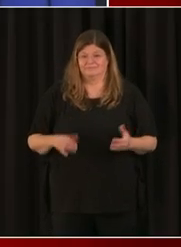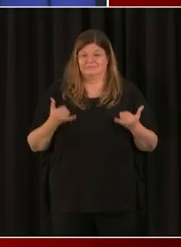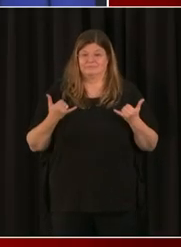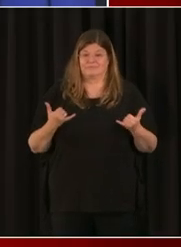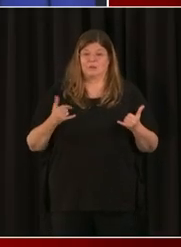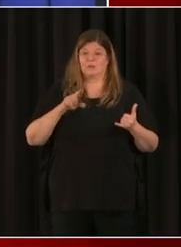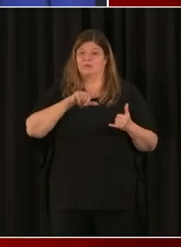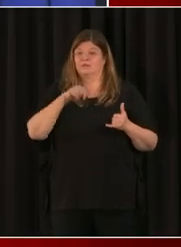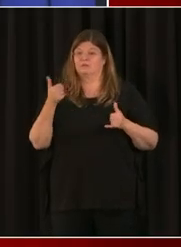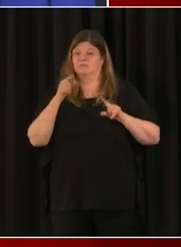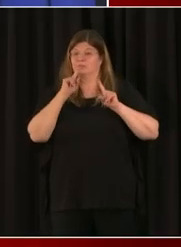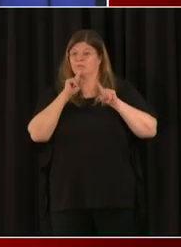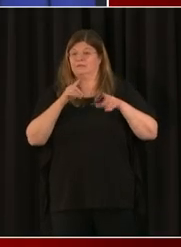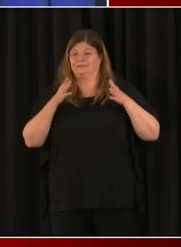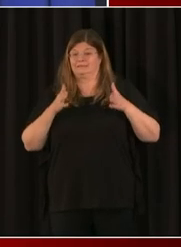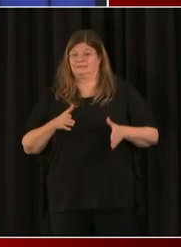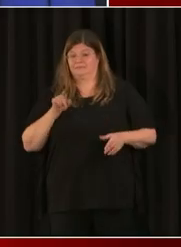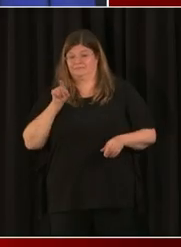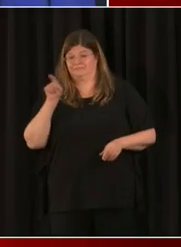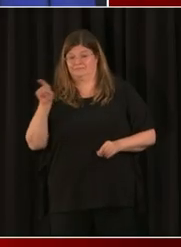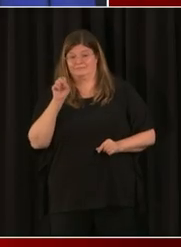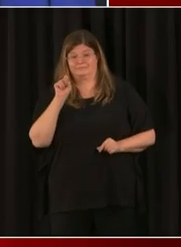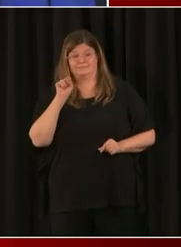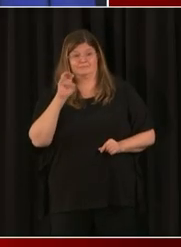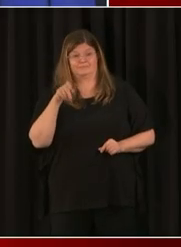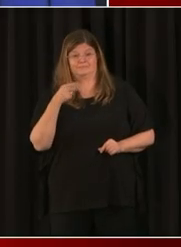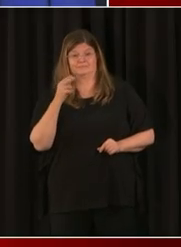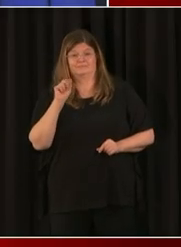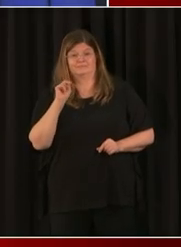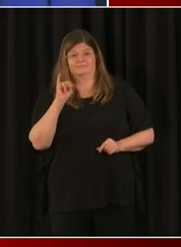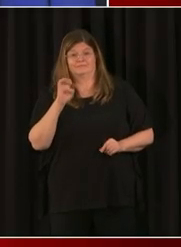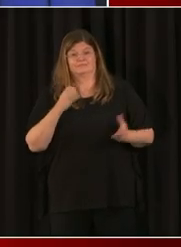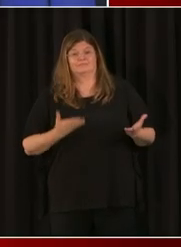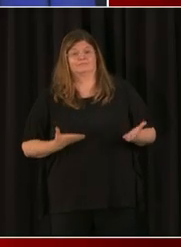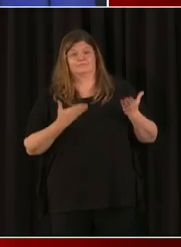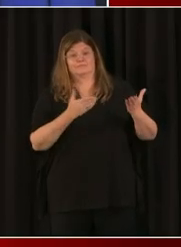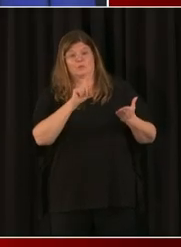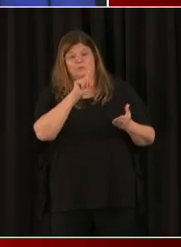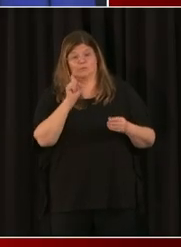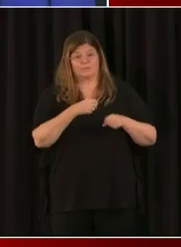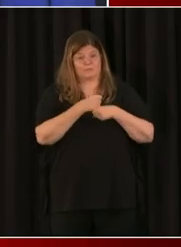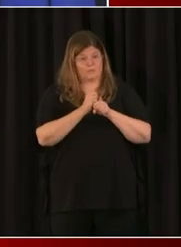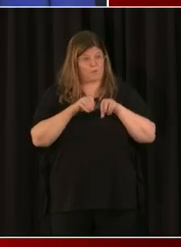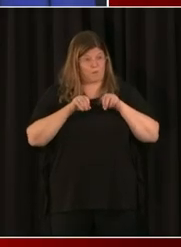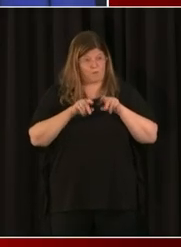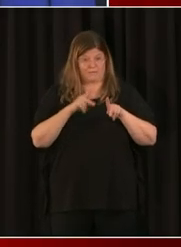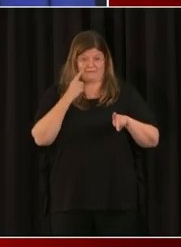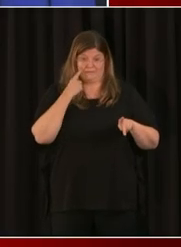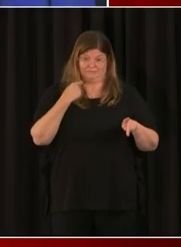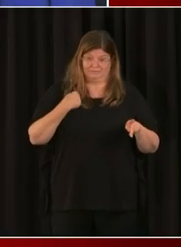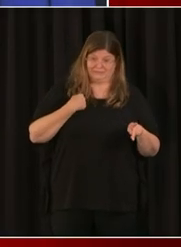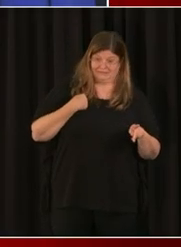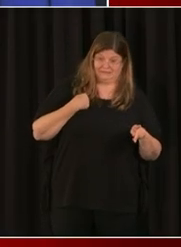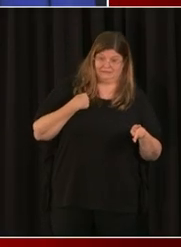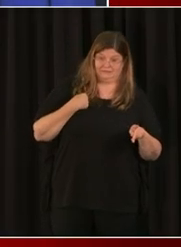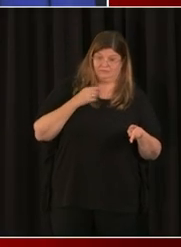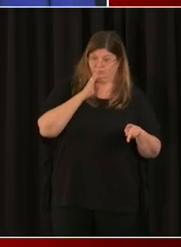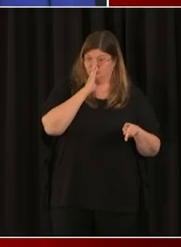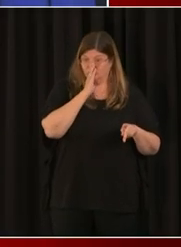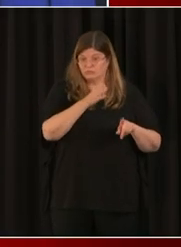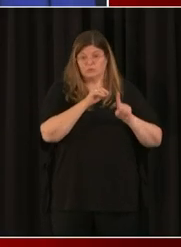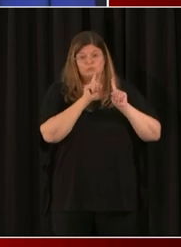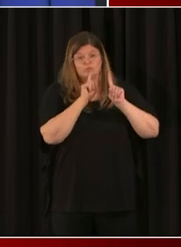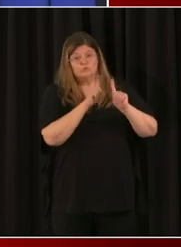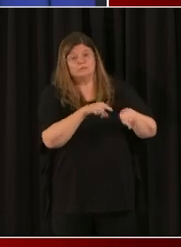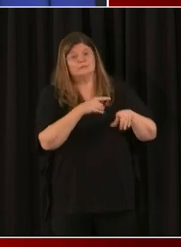other reporters here, Stephanie, posed a question which now creates an opportunity for me to, I think, more directly respond to